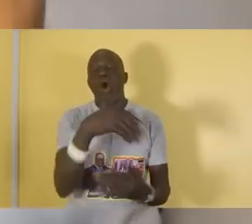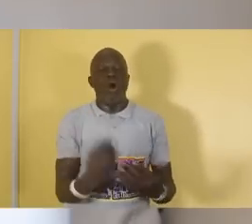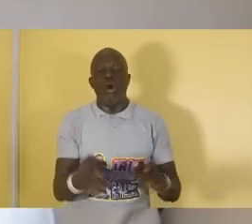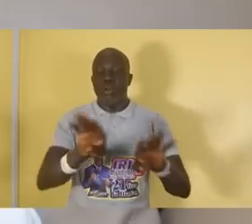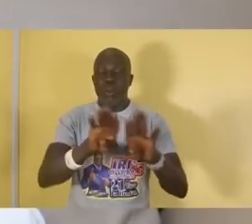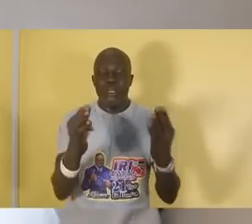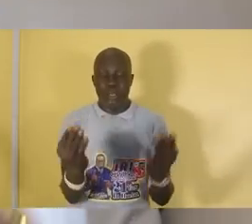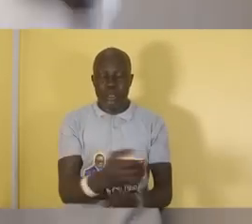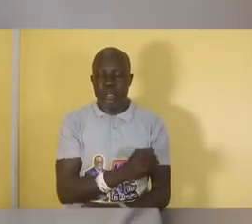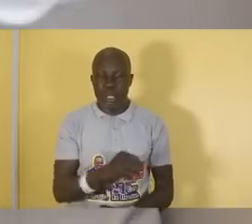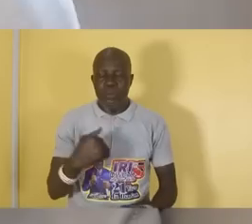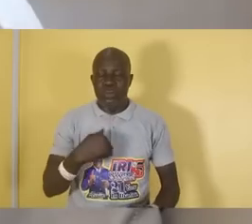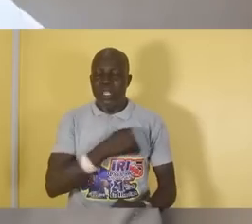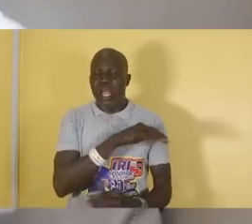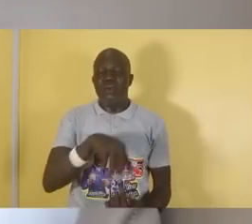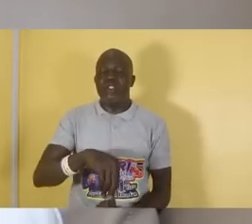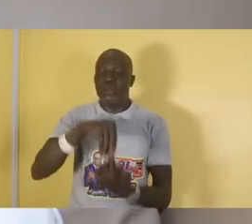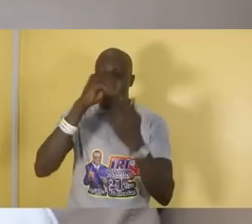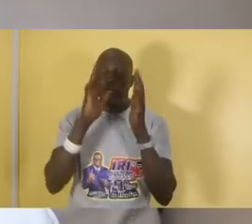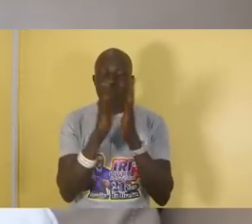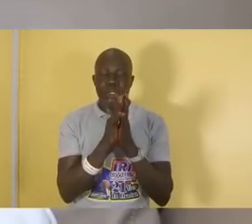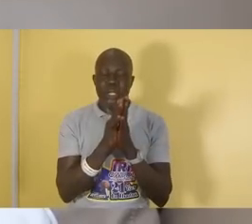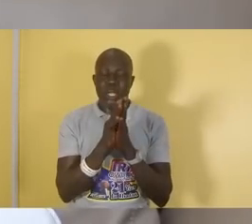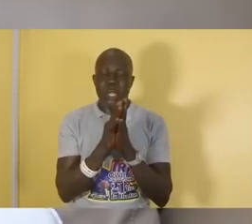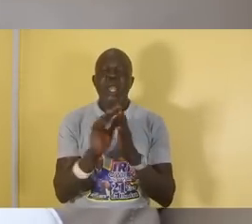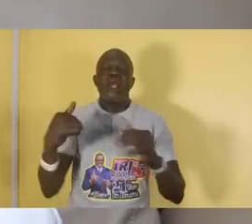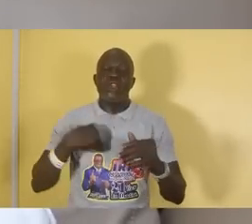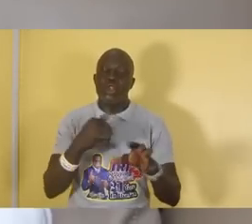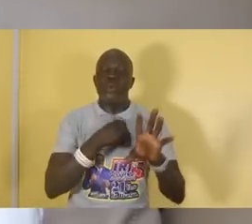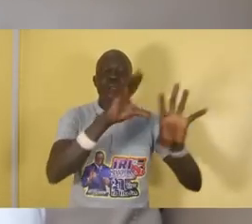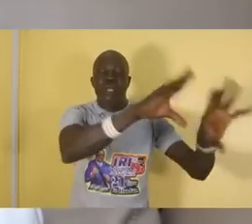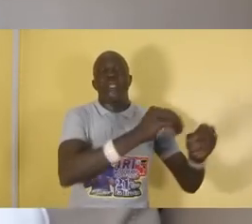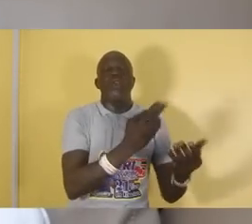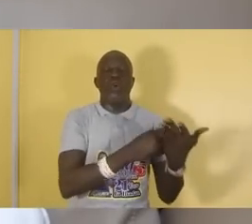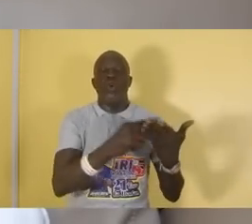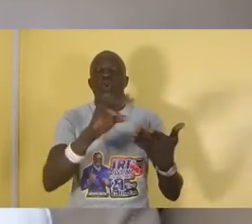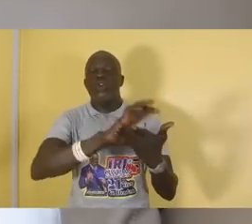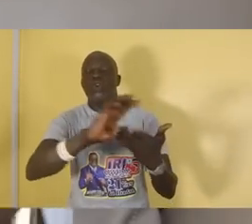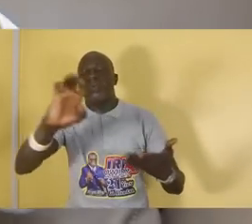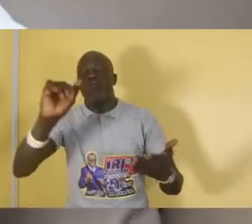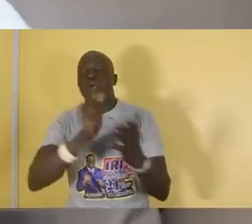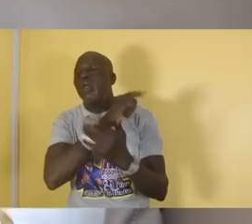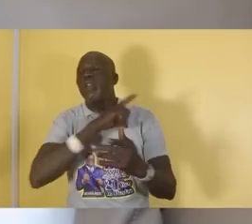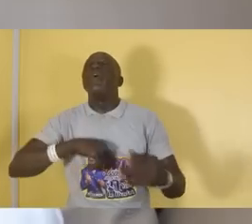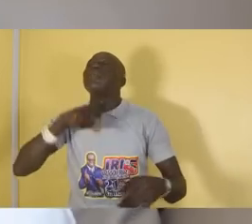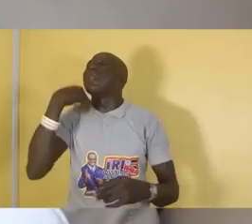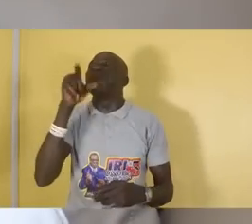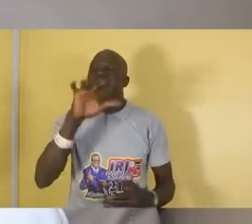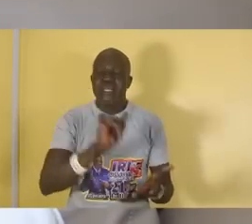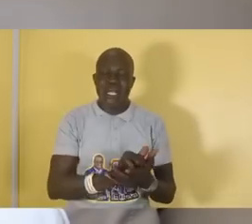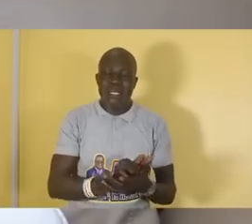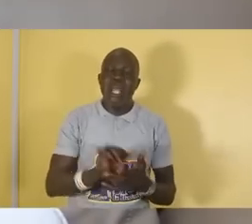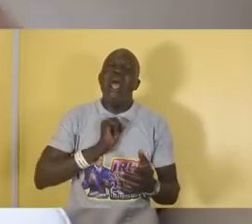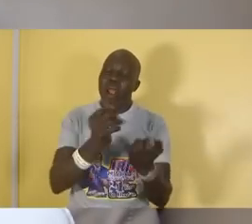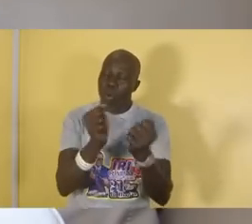were apart, but all our branches. No man, you get special prayer. I'll shake the flesh and blood of Jesus. Lord, tell me